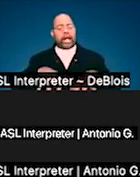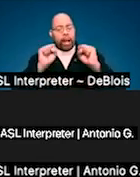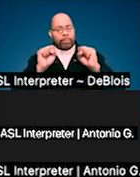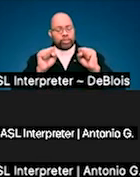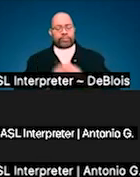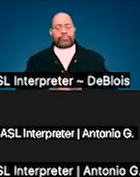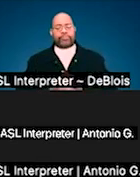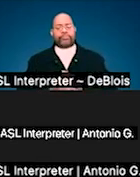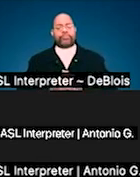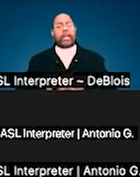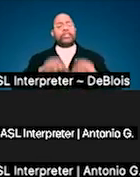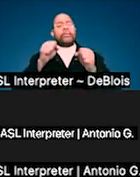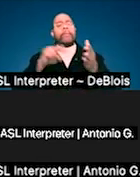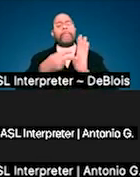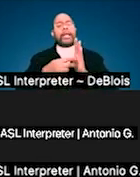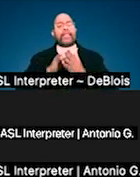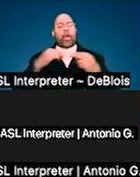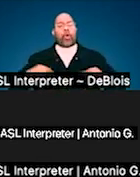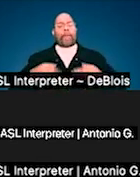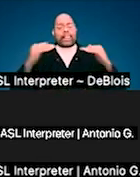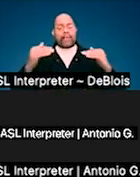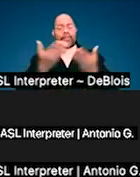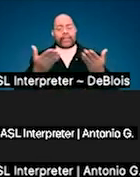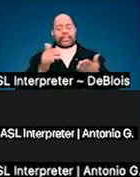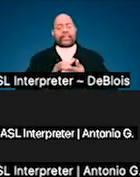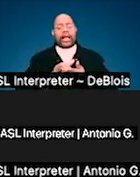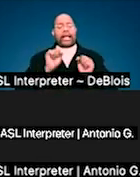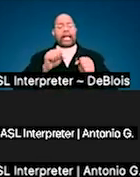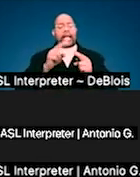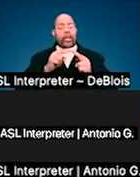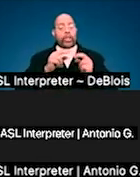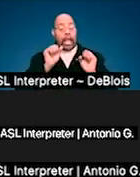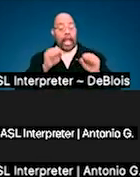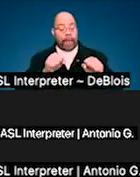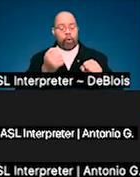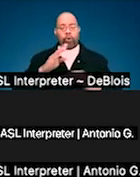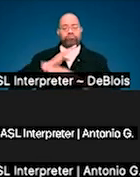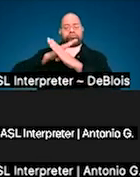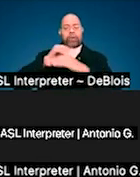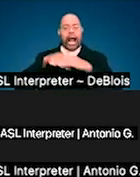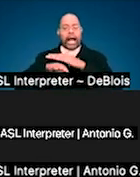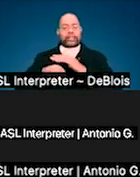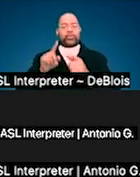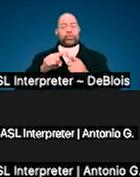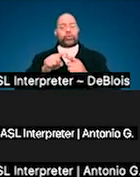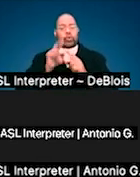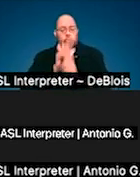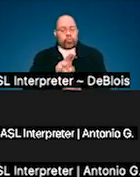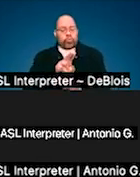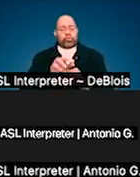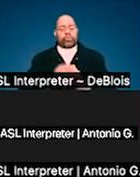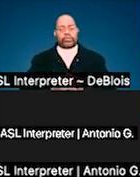adoption. So the adoption refers to those human level elements that can either enable or impede access to and usage